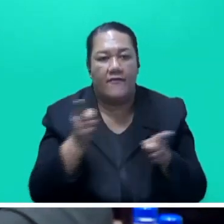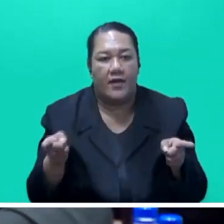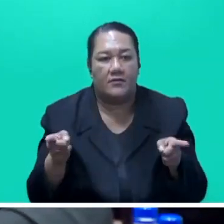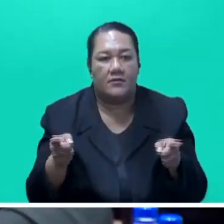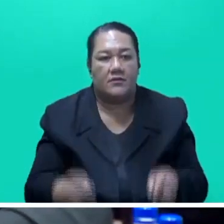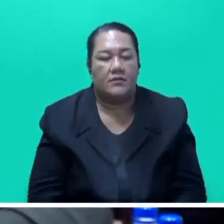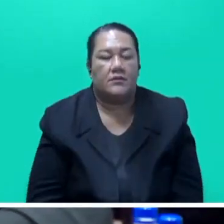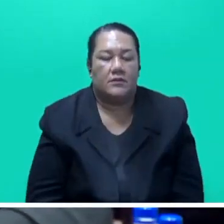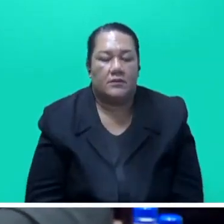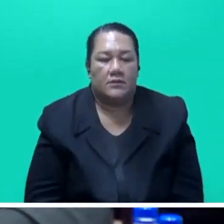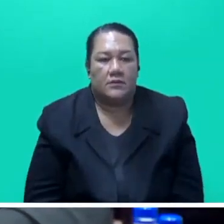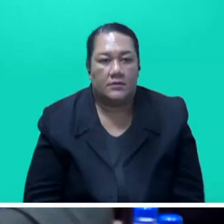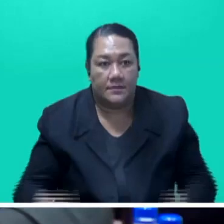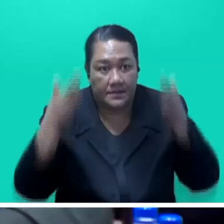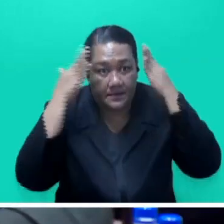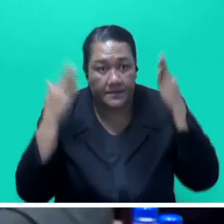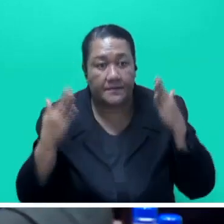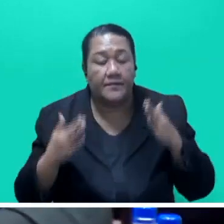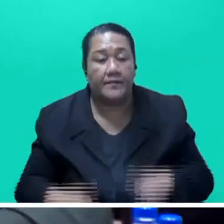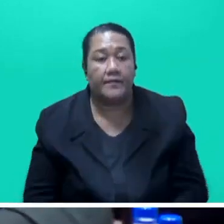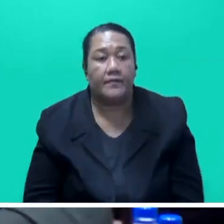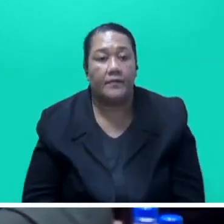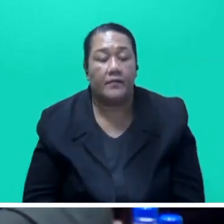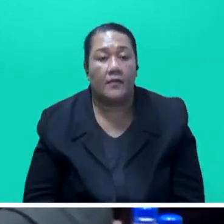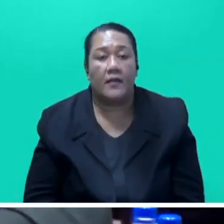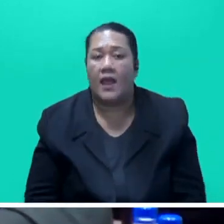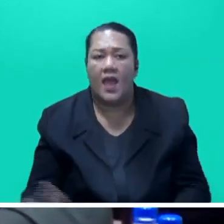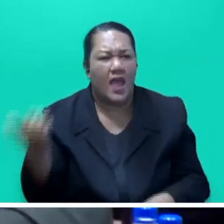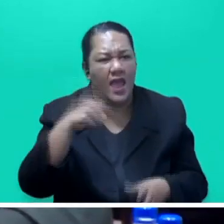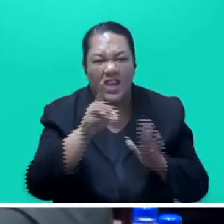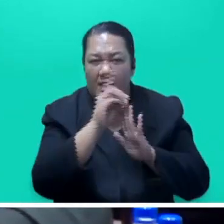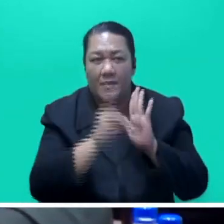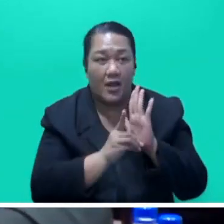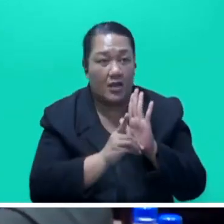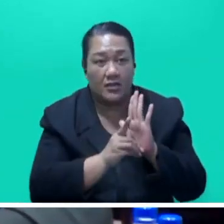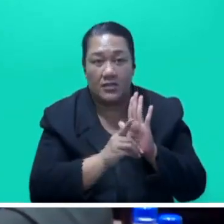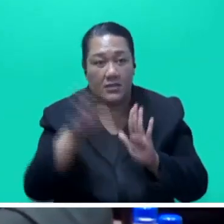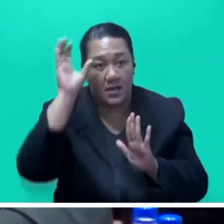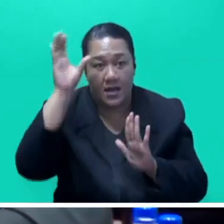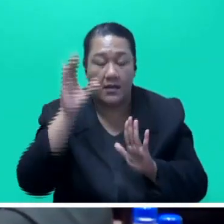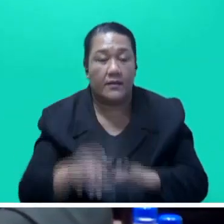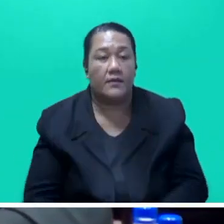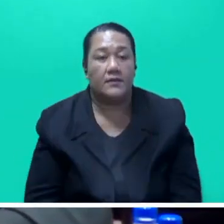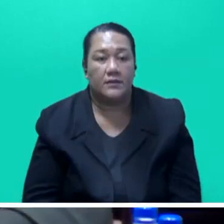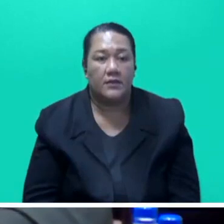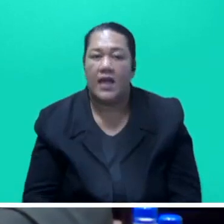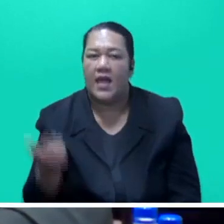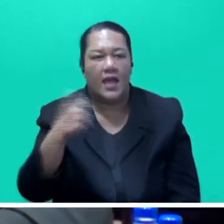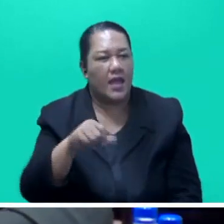Mr. Speaker, in any democracy, in any